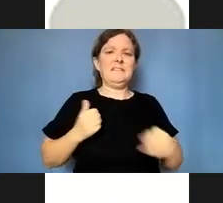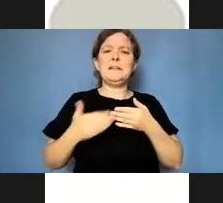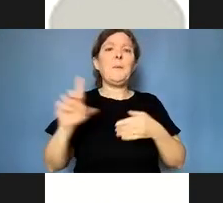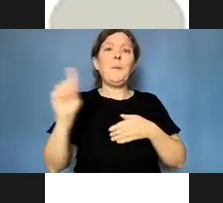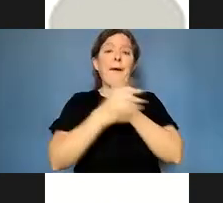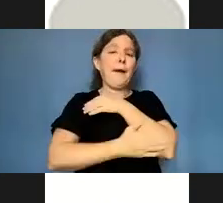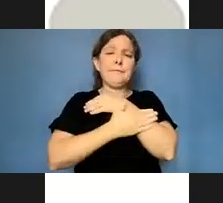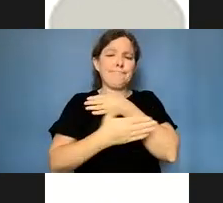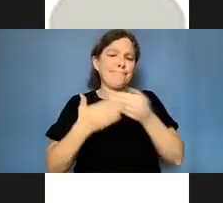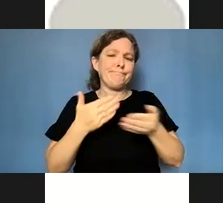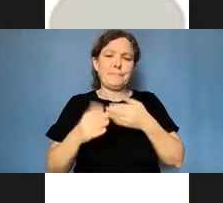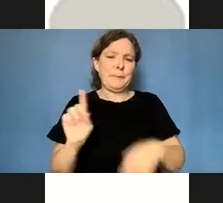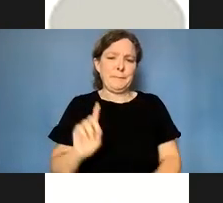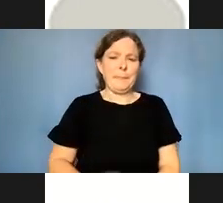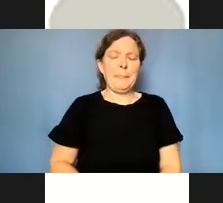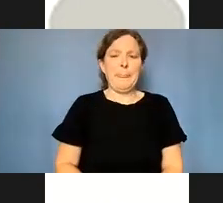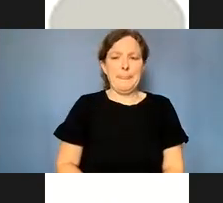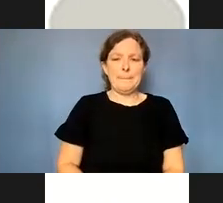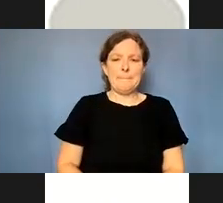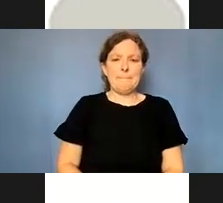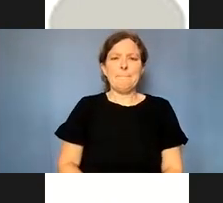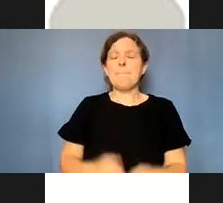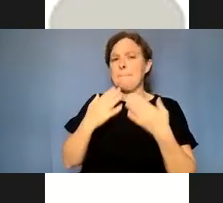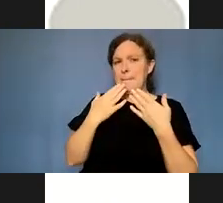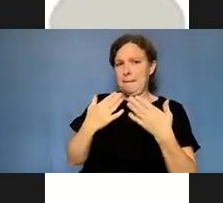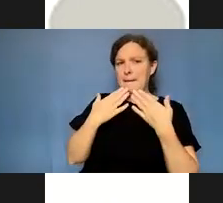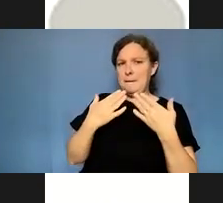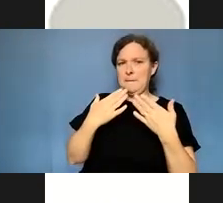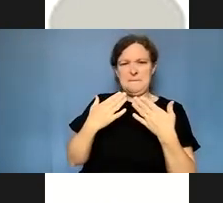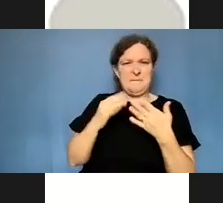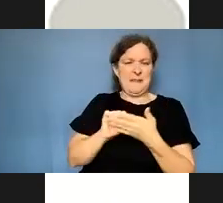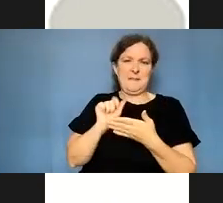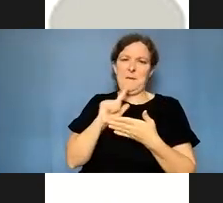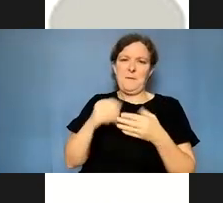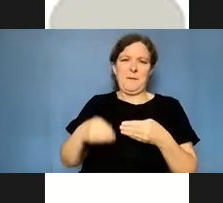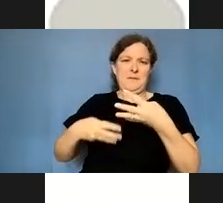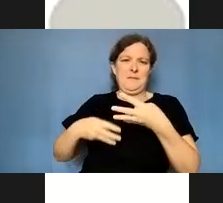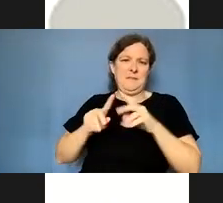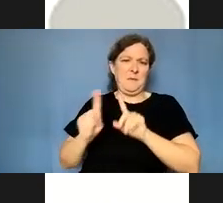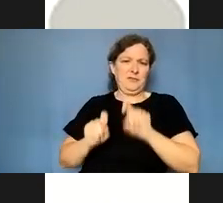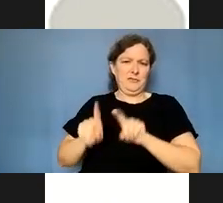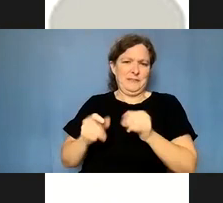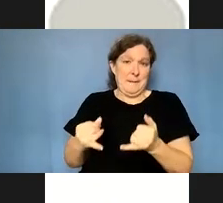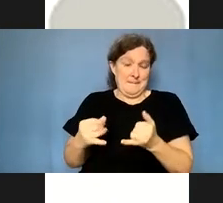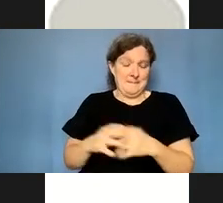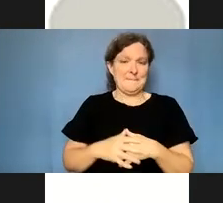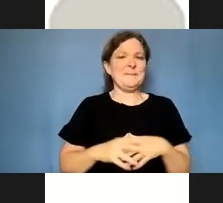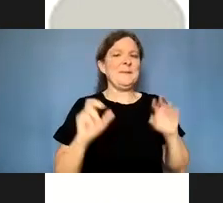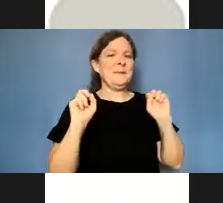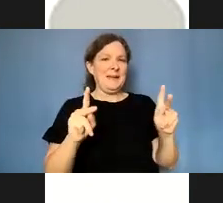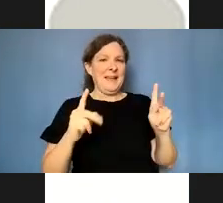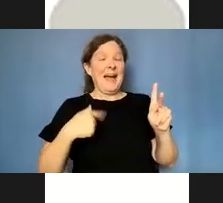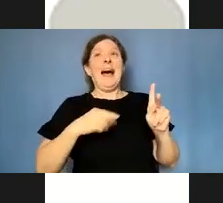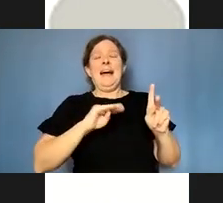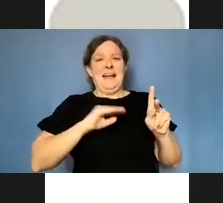received. Perfect, thank you. That's all for the questions in the chat at this moment. All right, so I've moved.